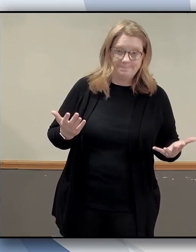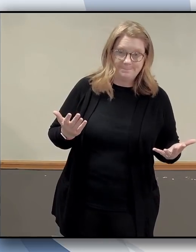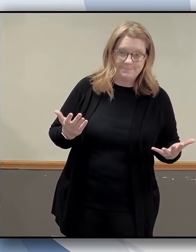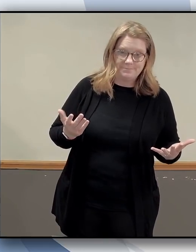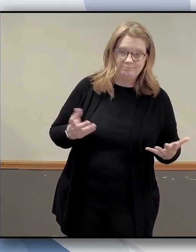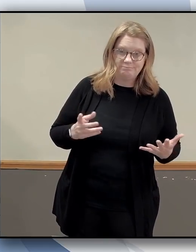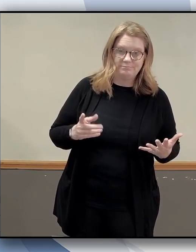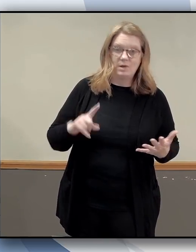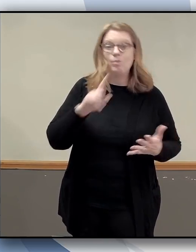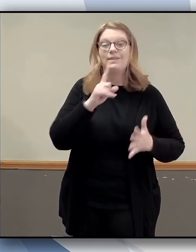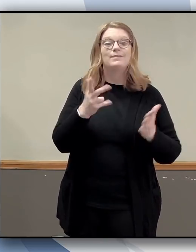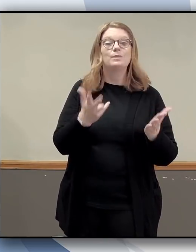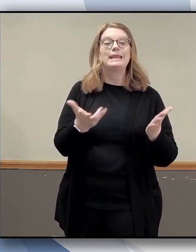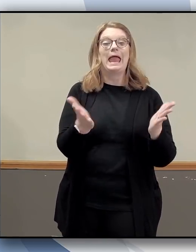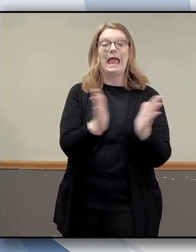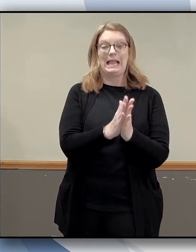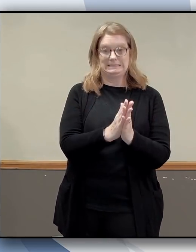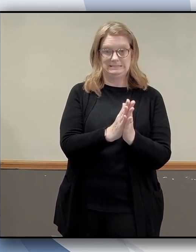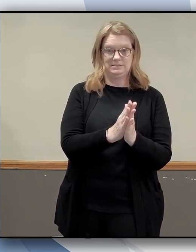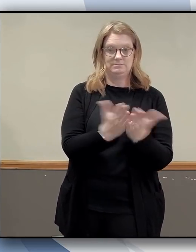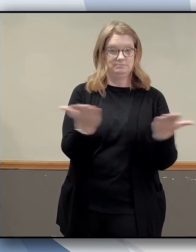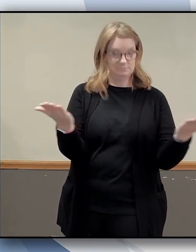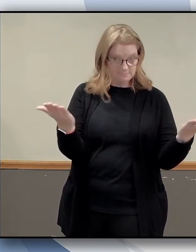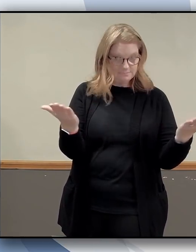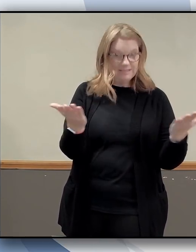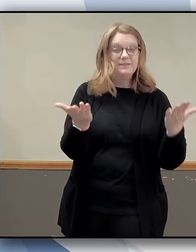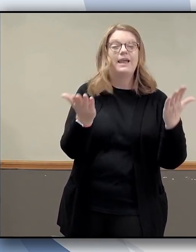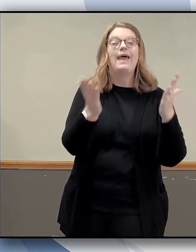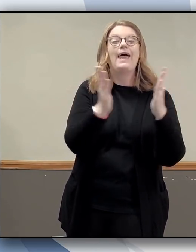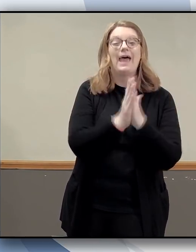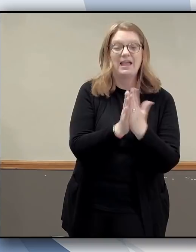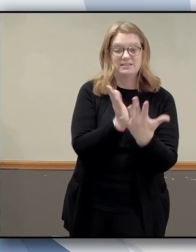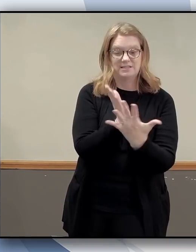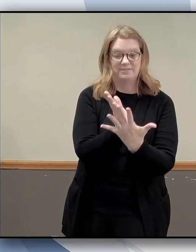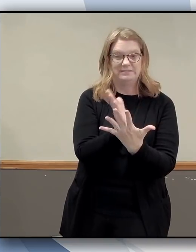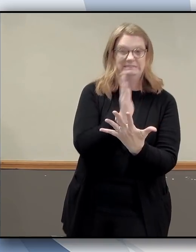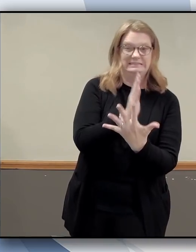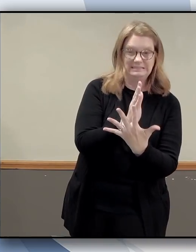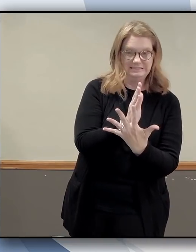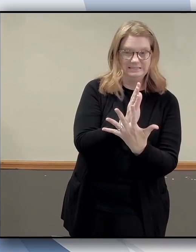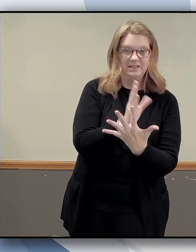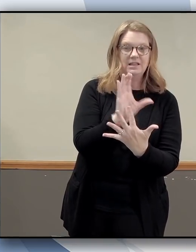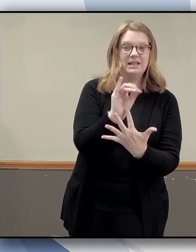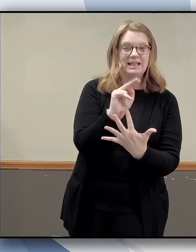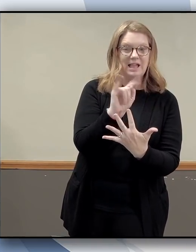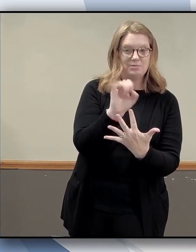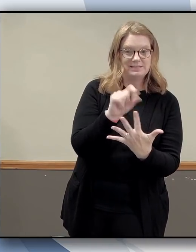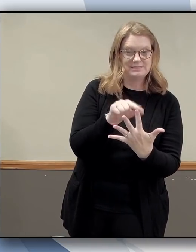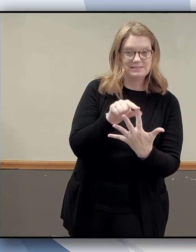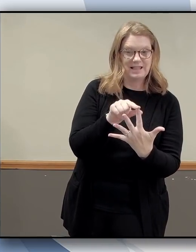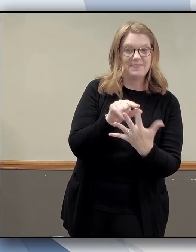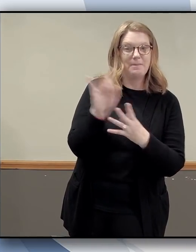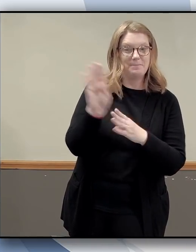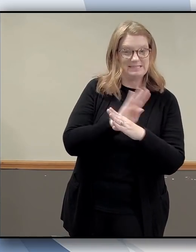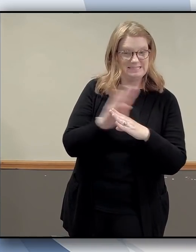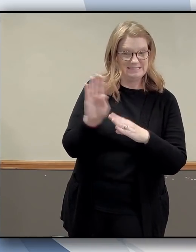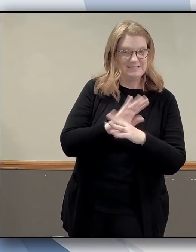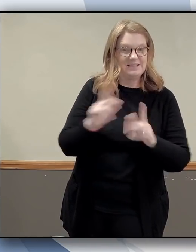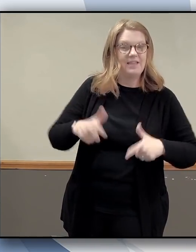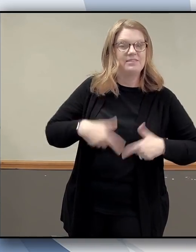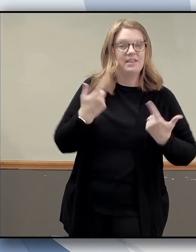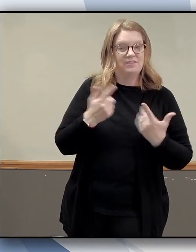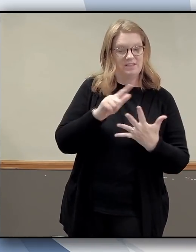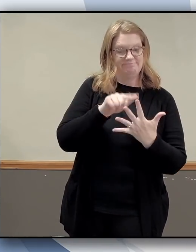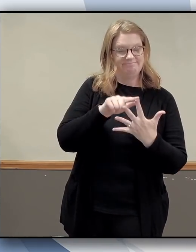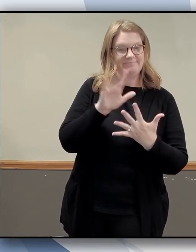ask today. We're making an ask of those counties and the businesses within those counties to look at those